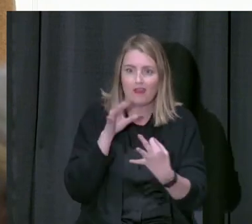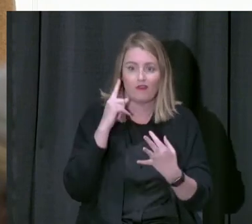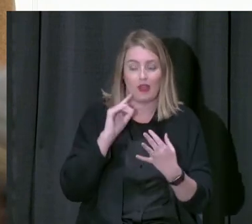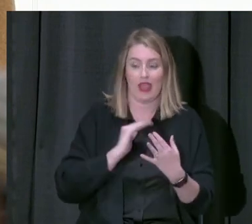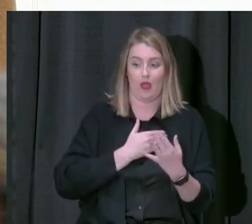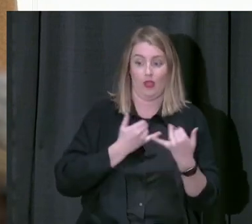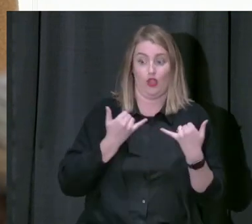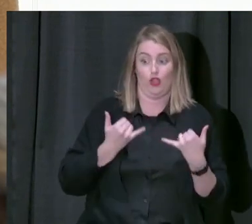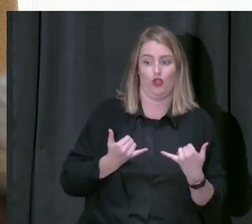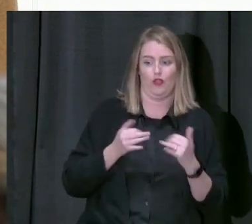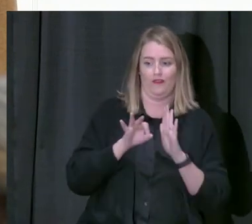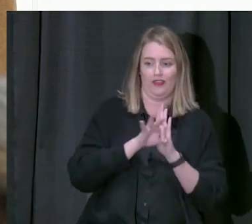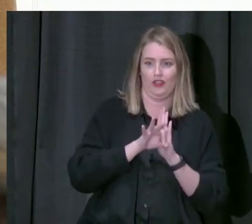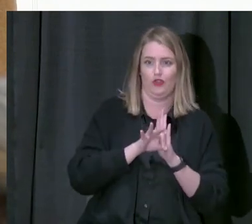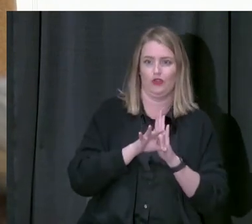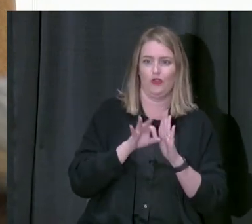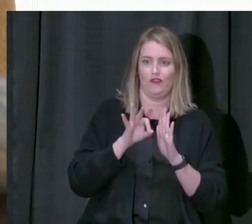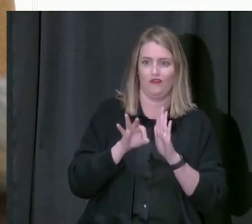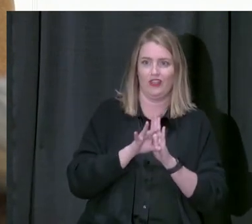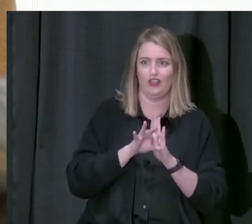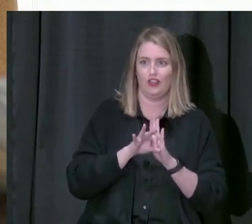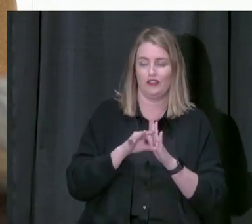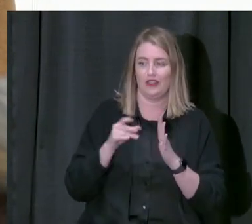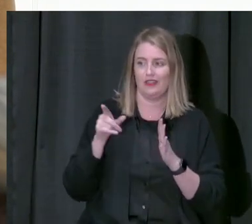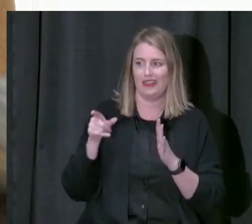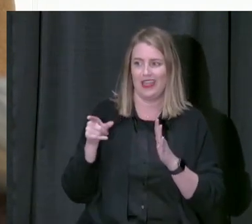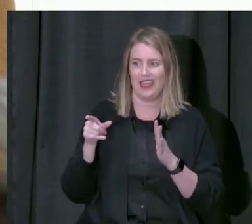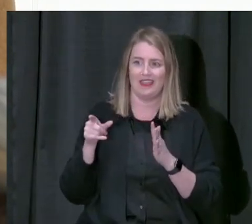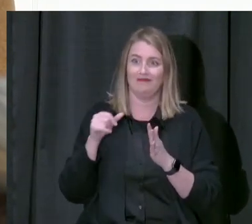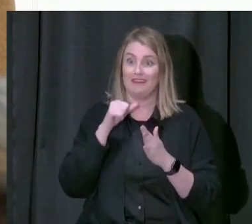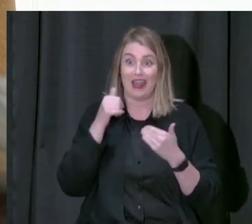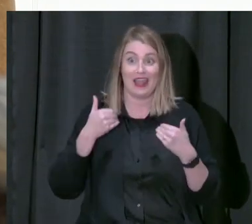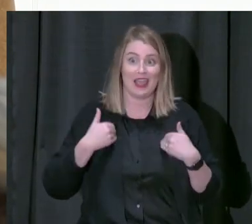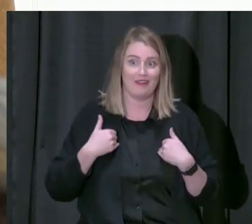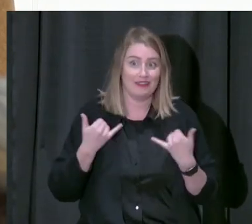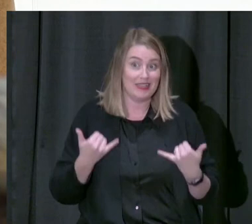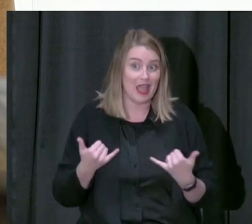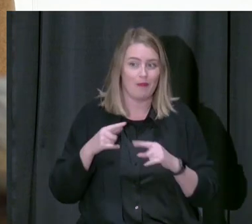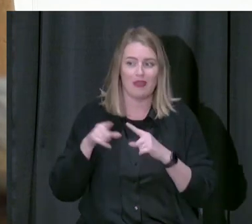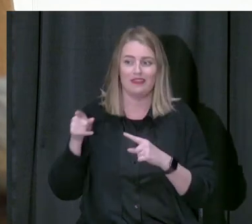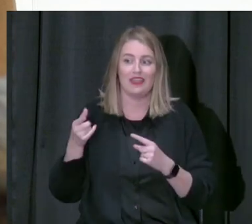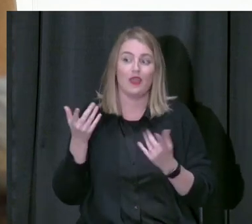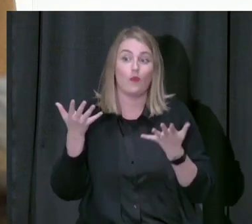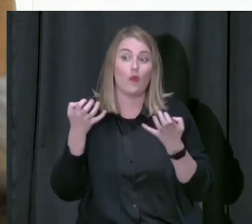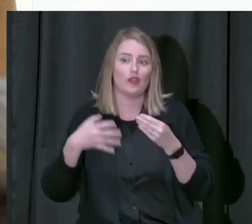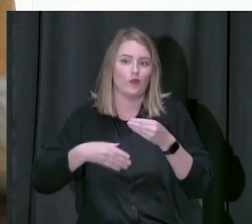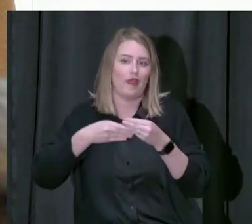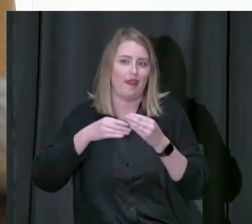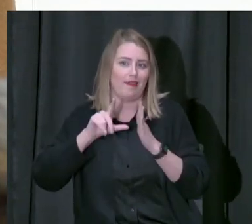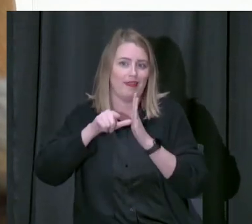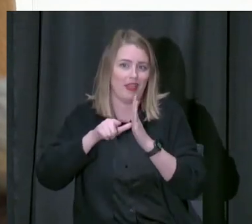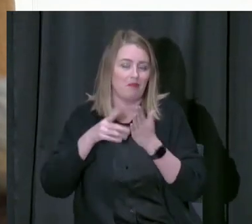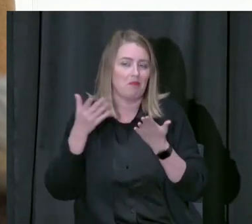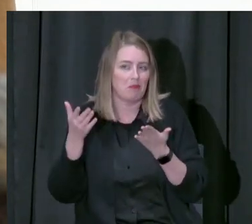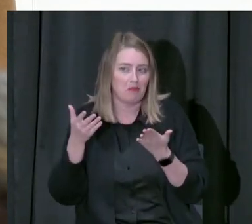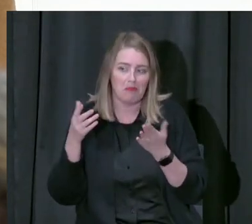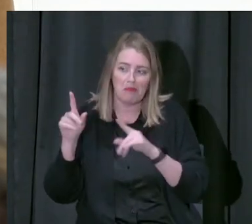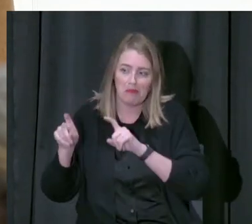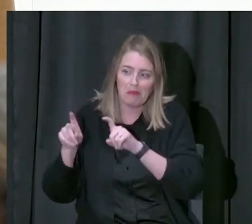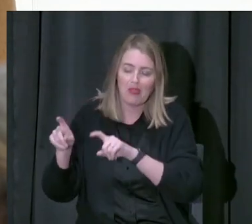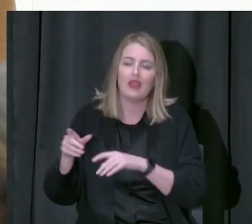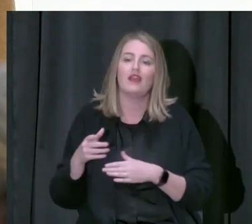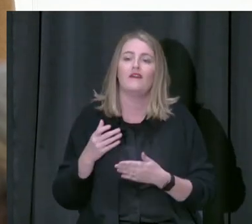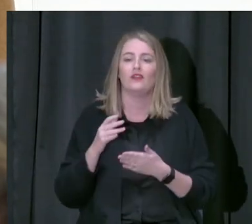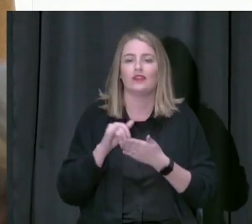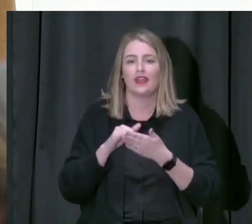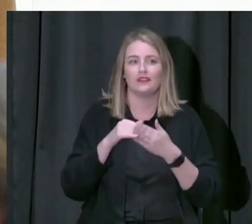existing features or on the features that currently doesn't exist, but they might like to see on Prime Video. So all these inputs